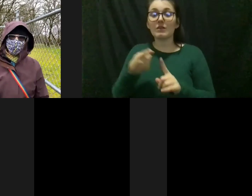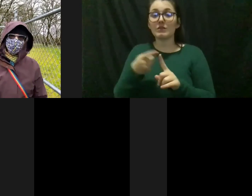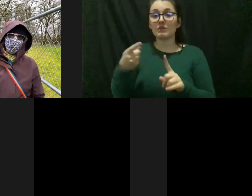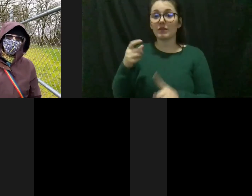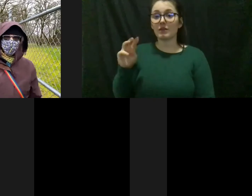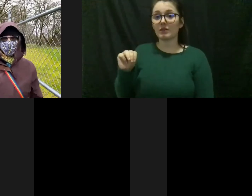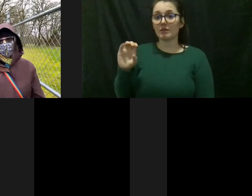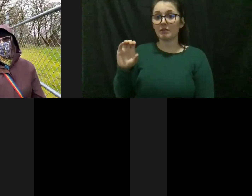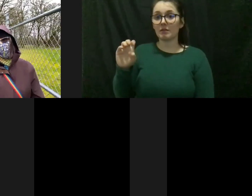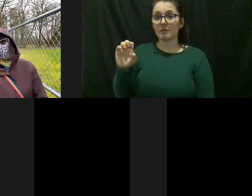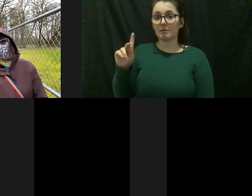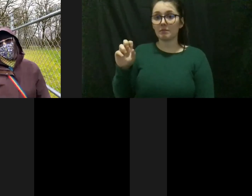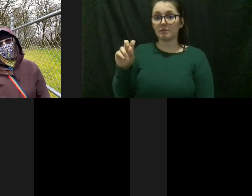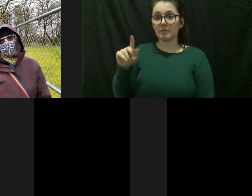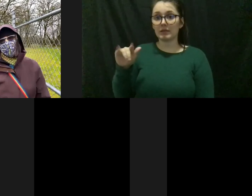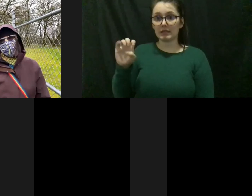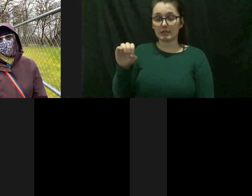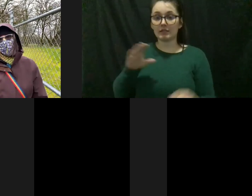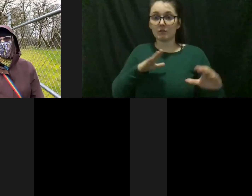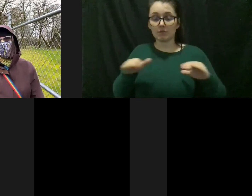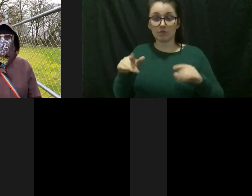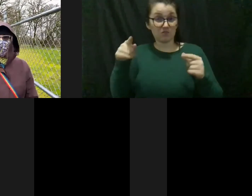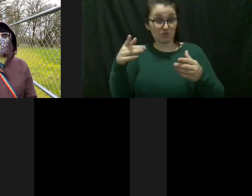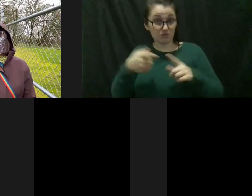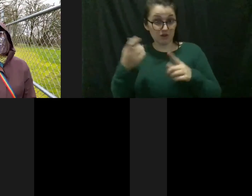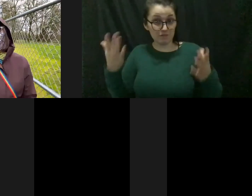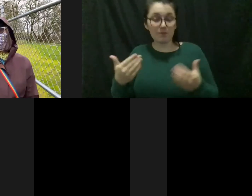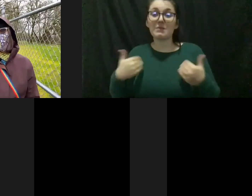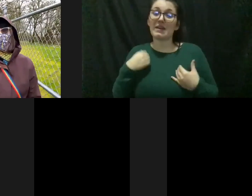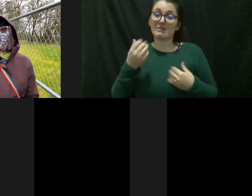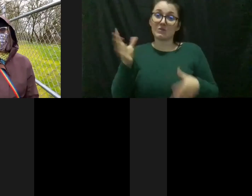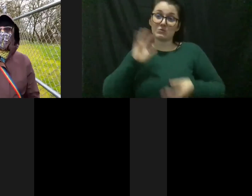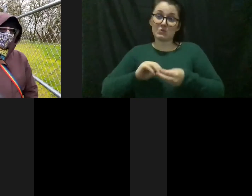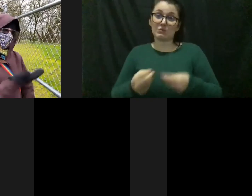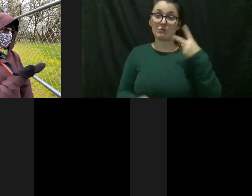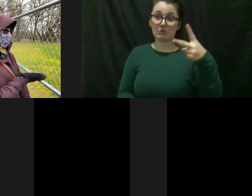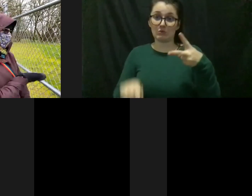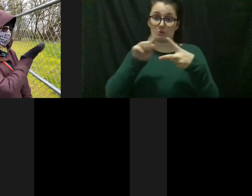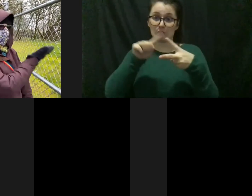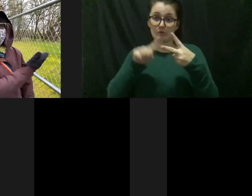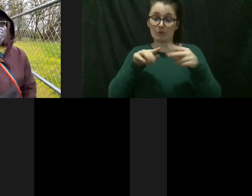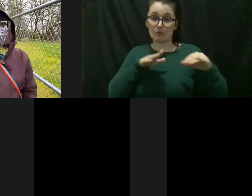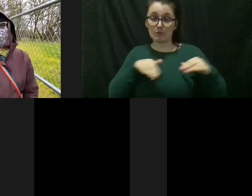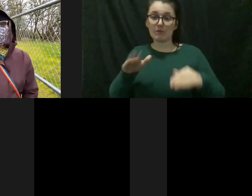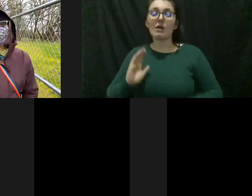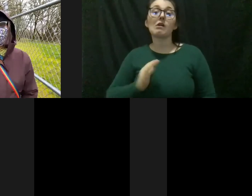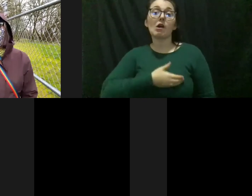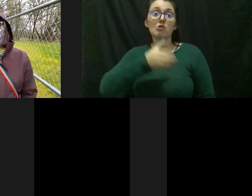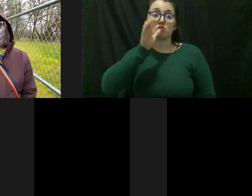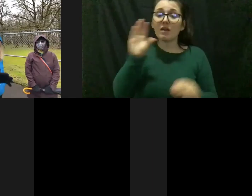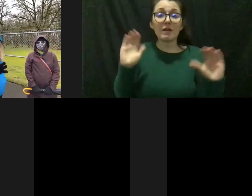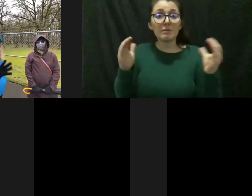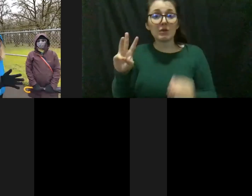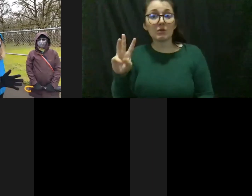Willamette River than what's in the Willamette River naturally. No kidding. Yeah. Hooray. That's an amazing fact.